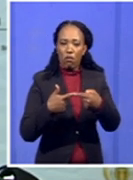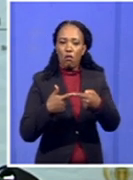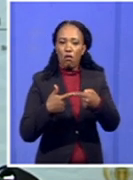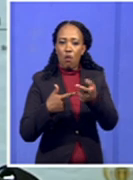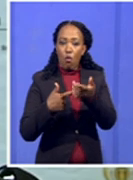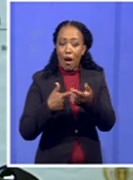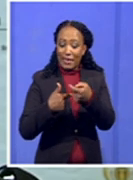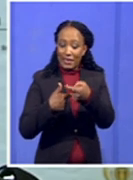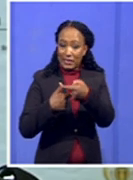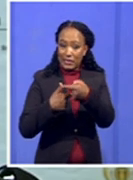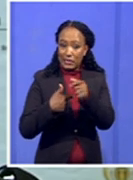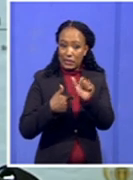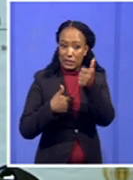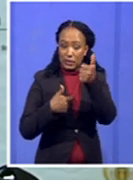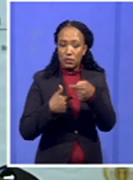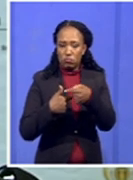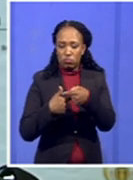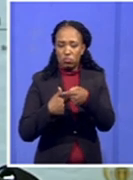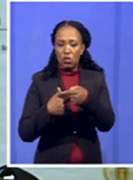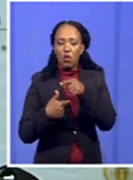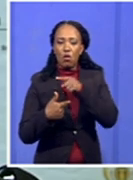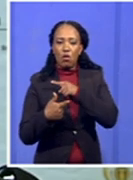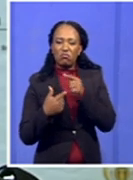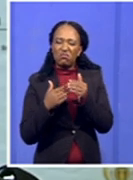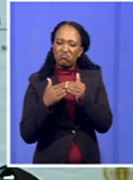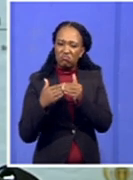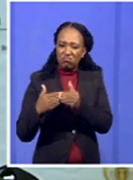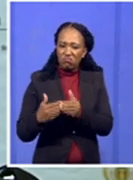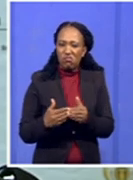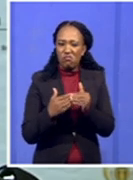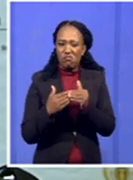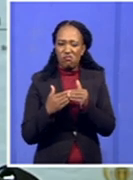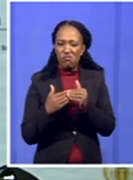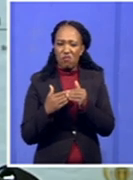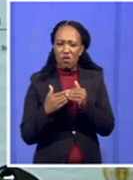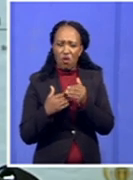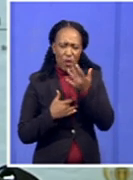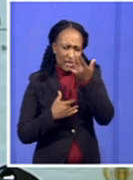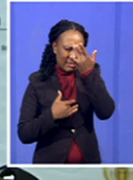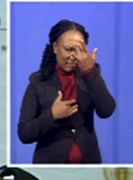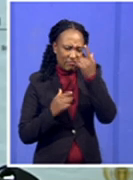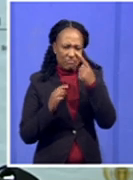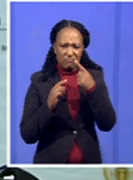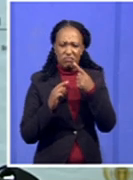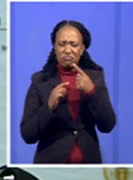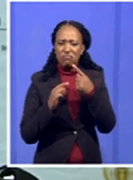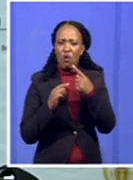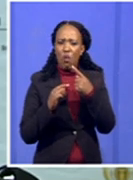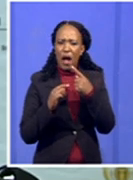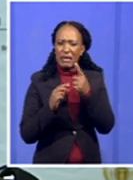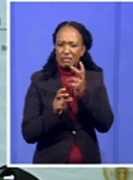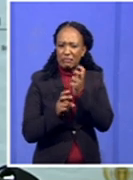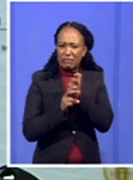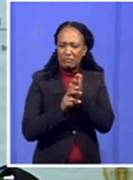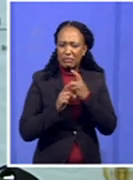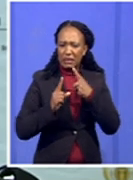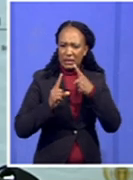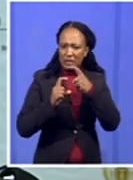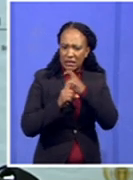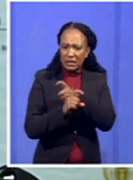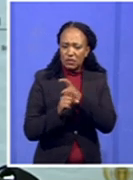So it's meant to really look after very complicated patients, mainly referrals. But